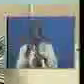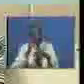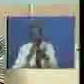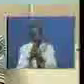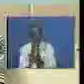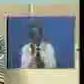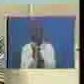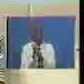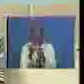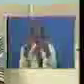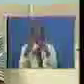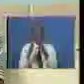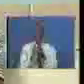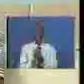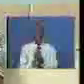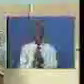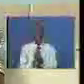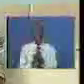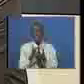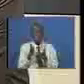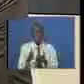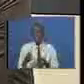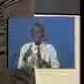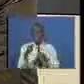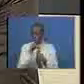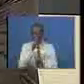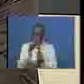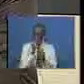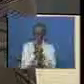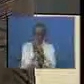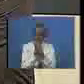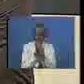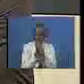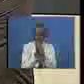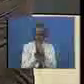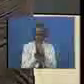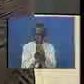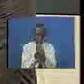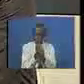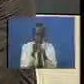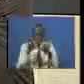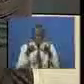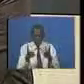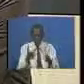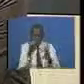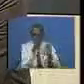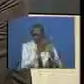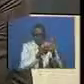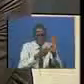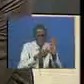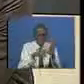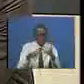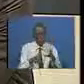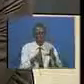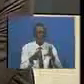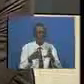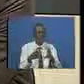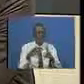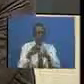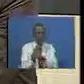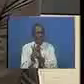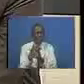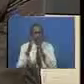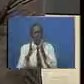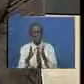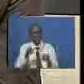and talking about employment because I want to look at it from the albinism aspect and even when you talk about people with disability